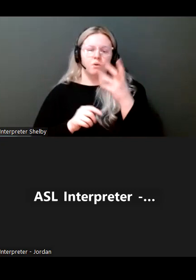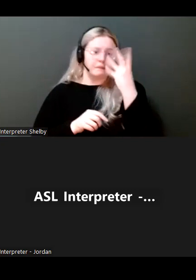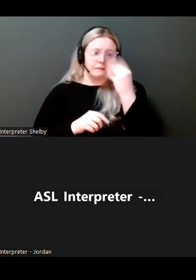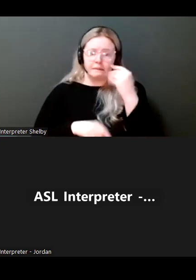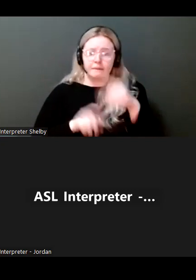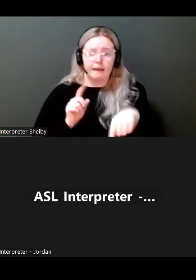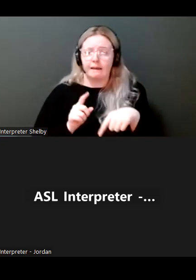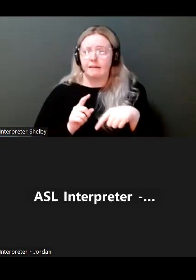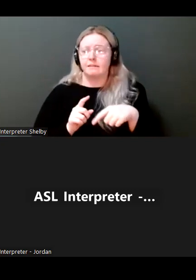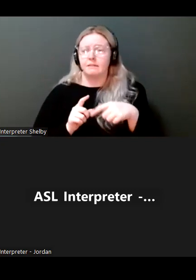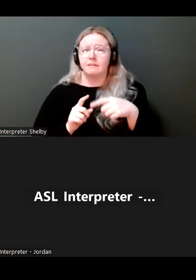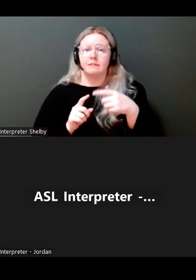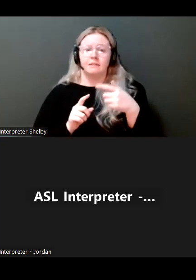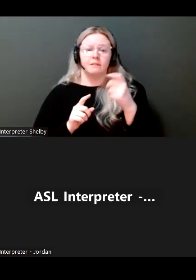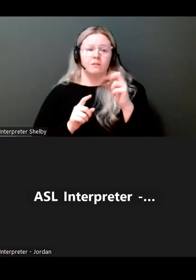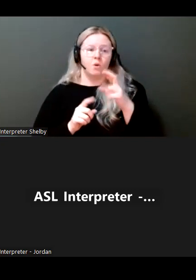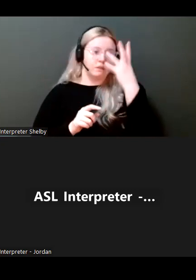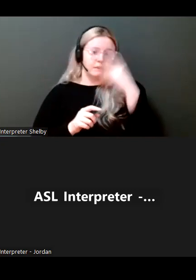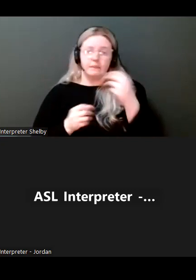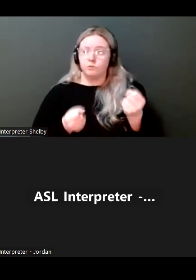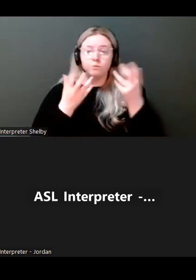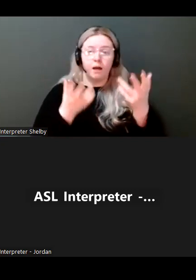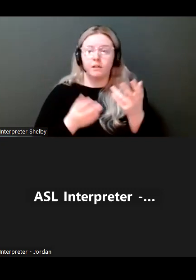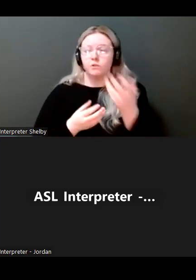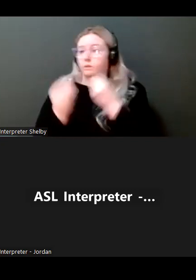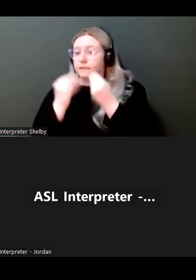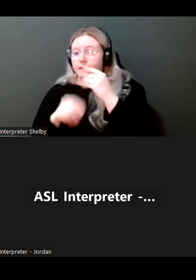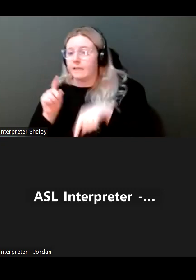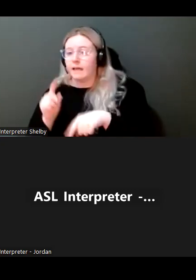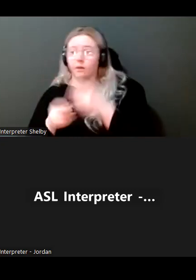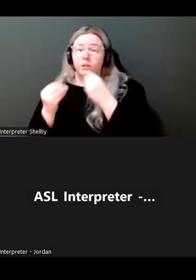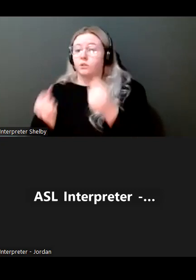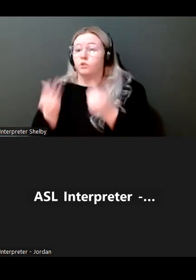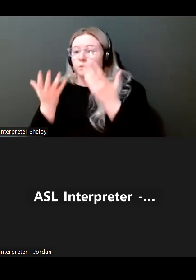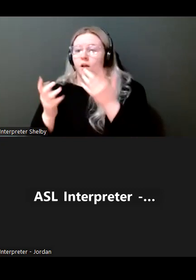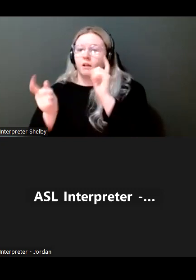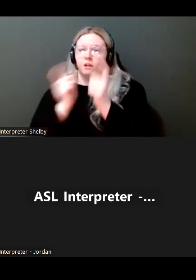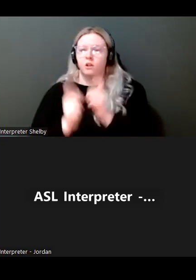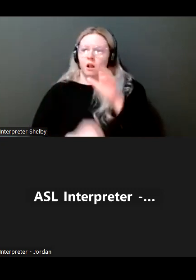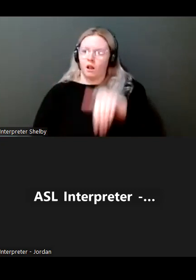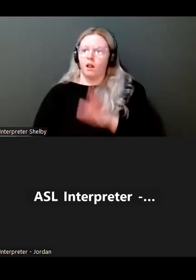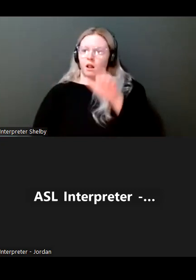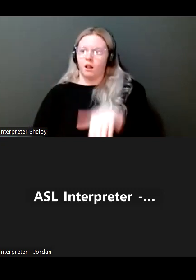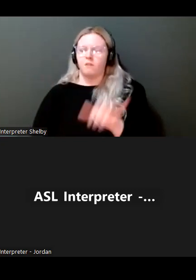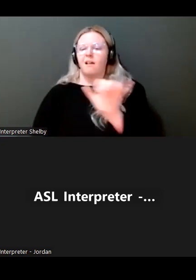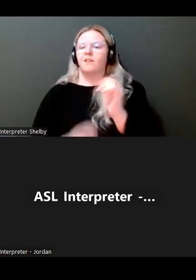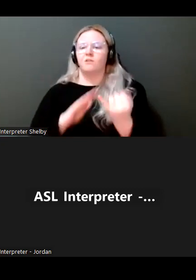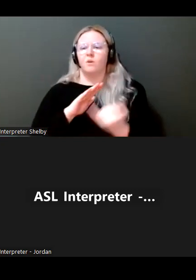you're sleeping more or less, you're eating more or less, and isolation from other